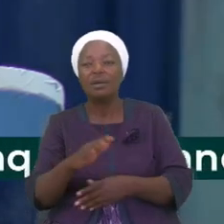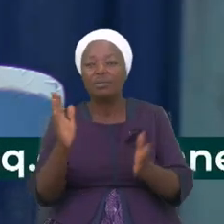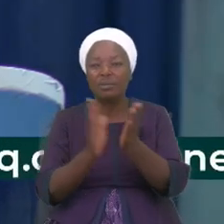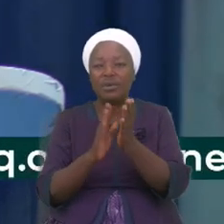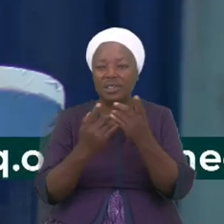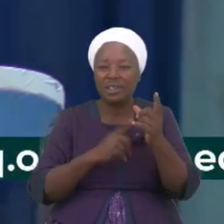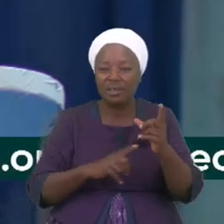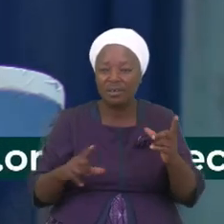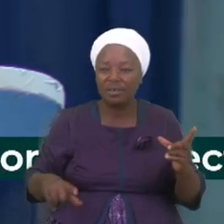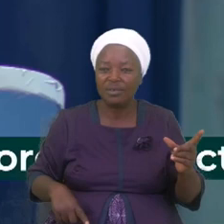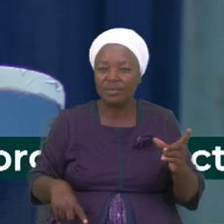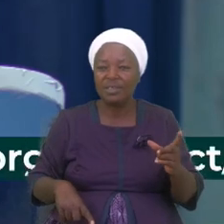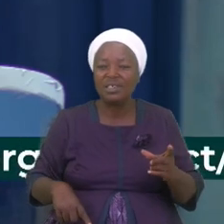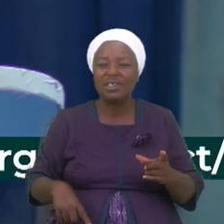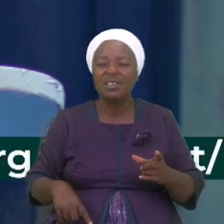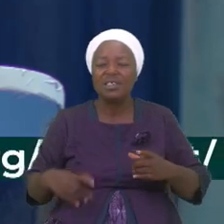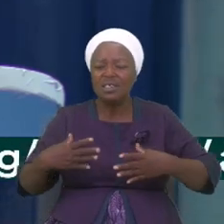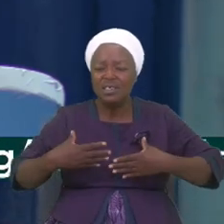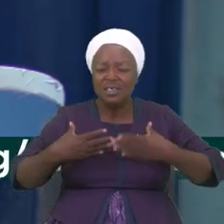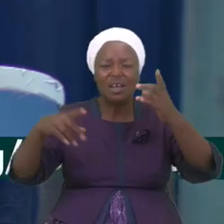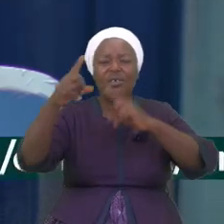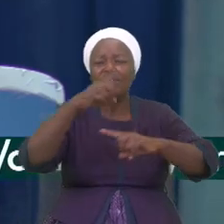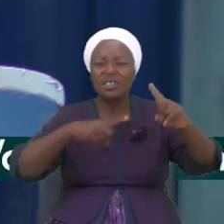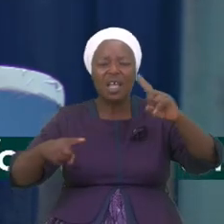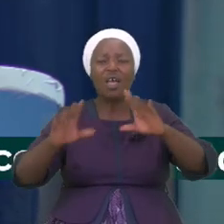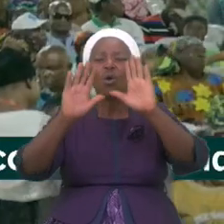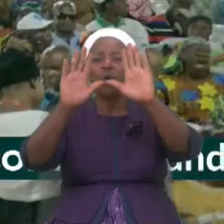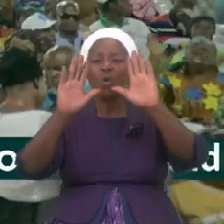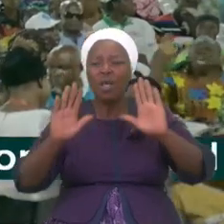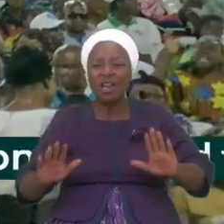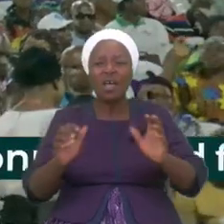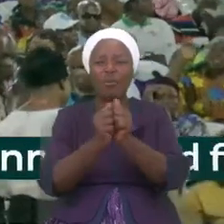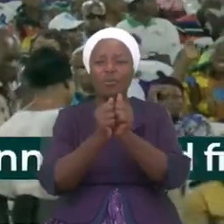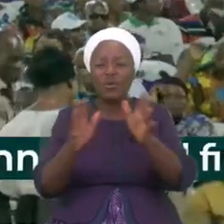Lord. Shout, wonders without numbers.